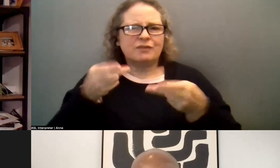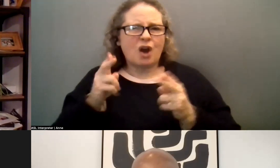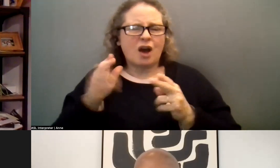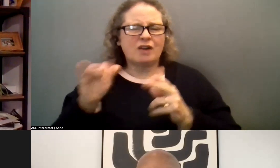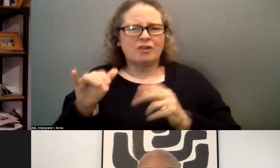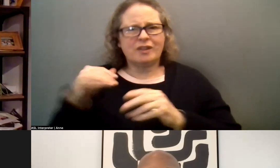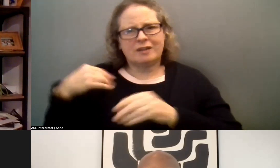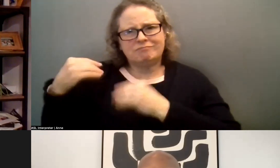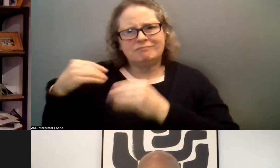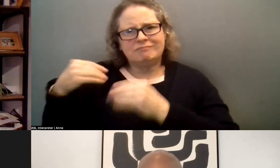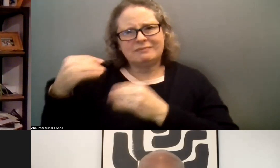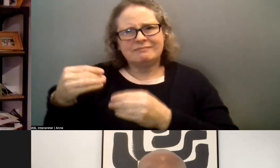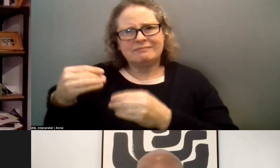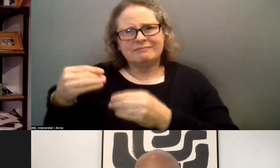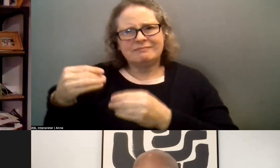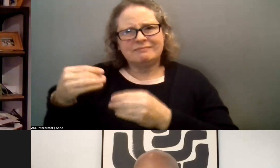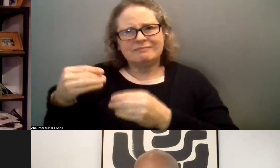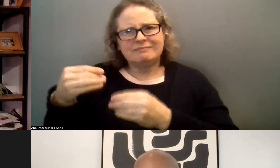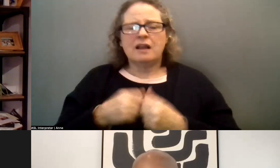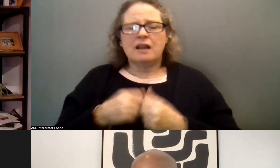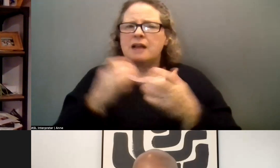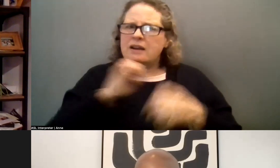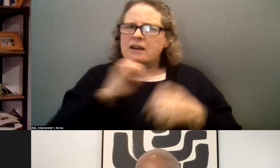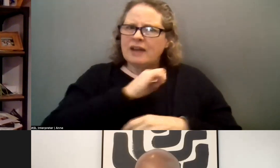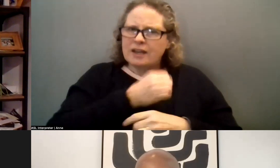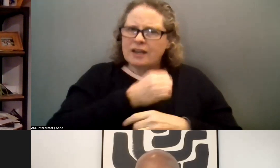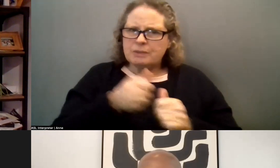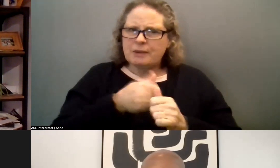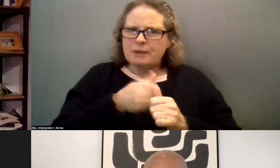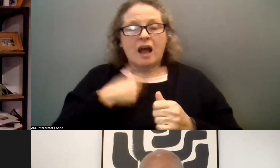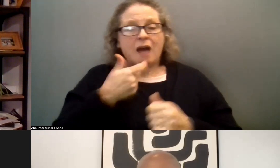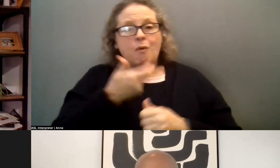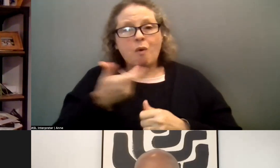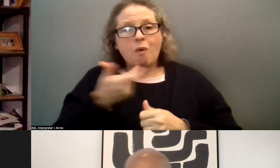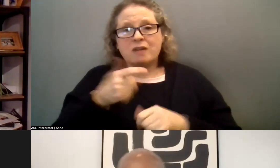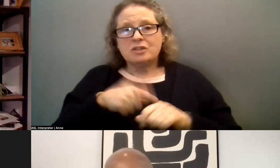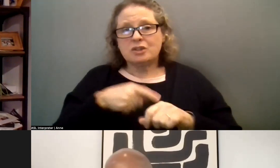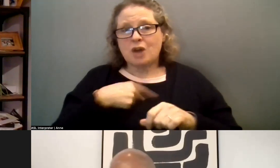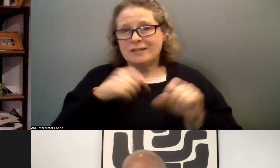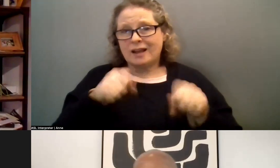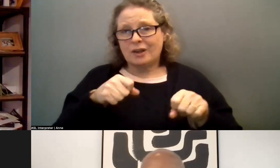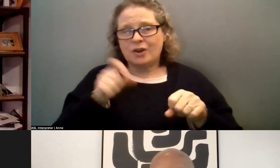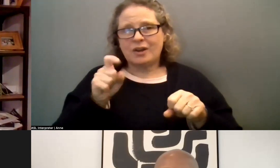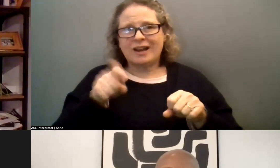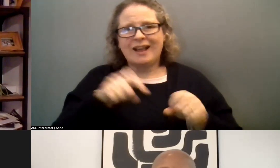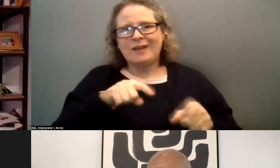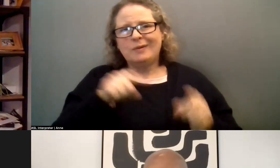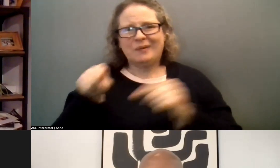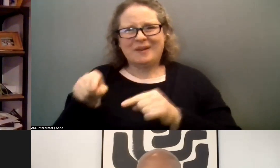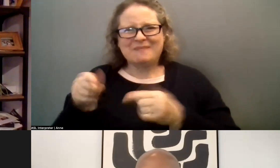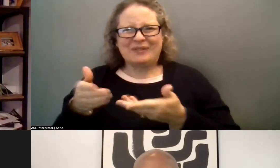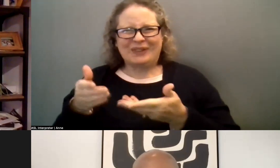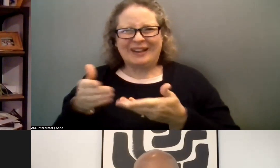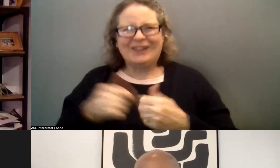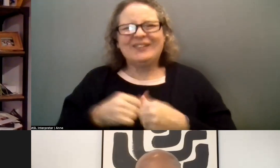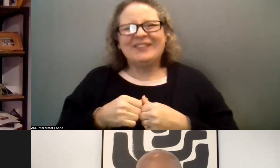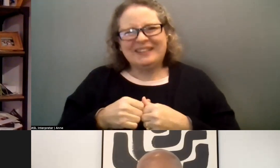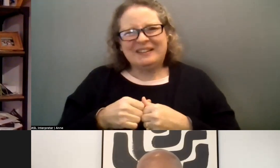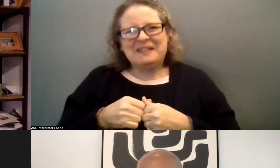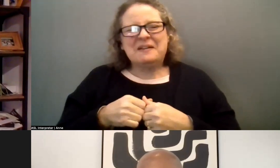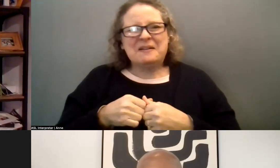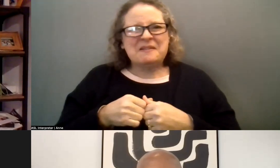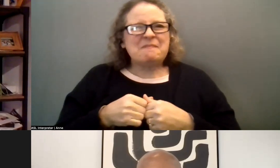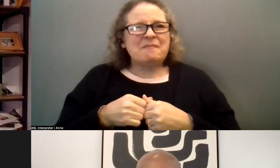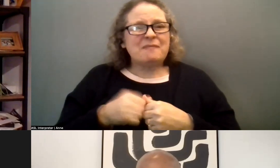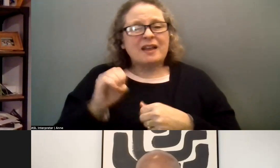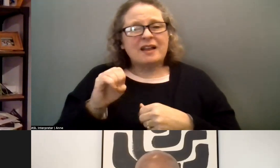there was a lot of energy behind getting there. I tuned in for as long as I could, and then I had to hop over here. Eric, do you have any